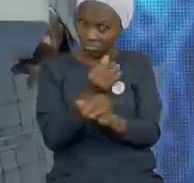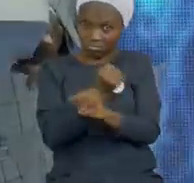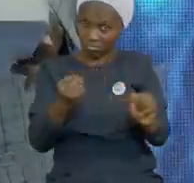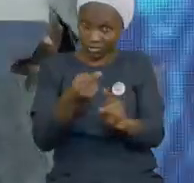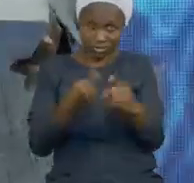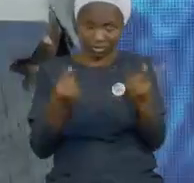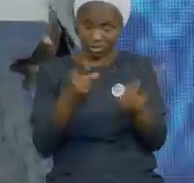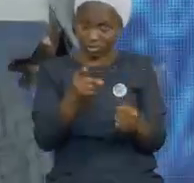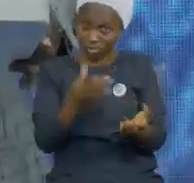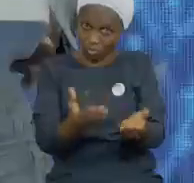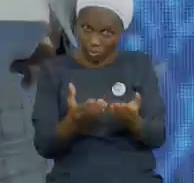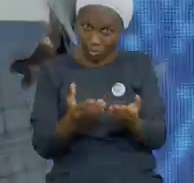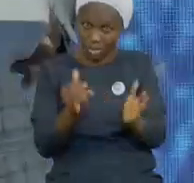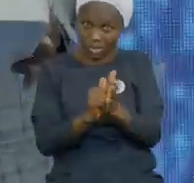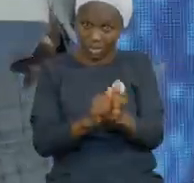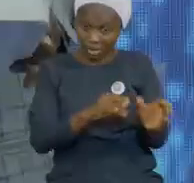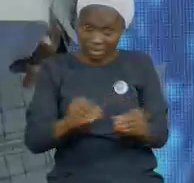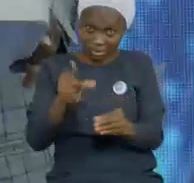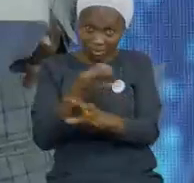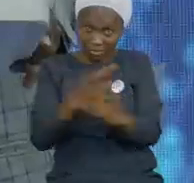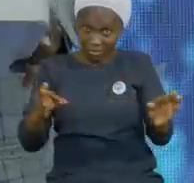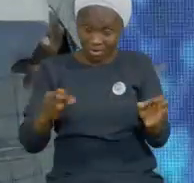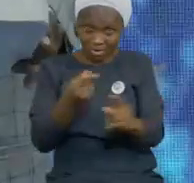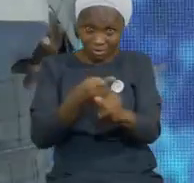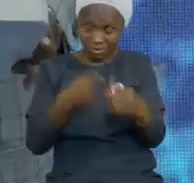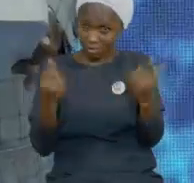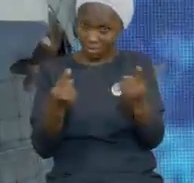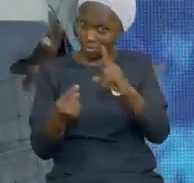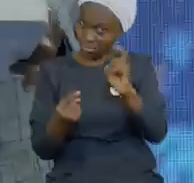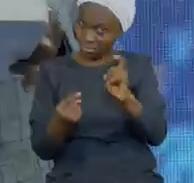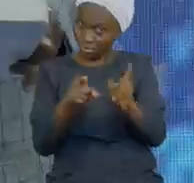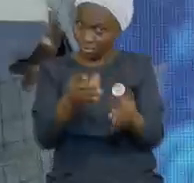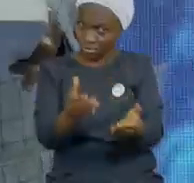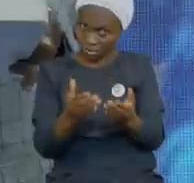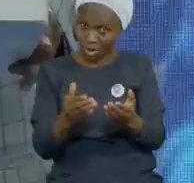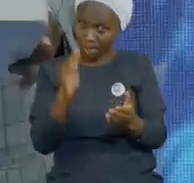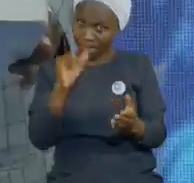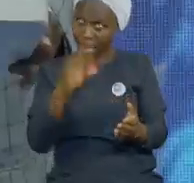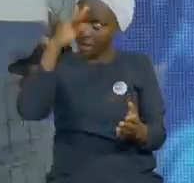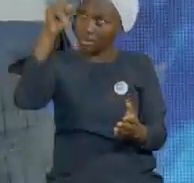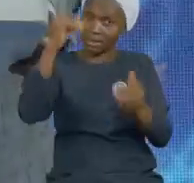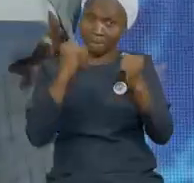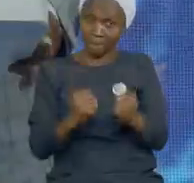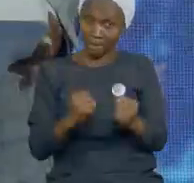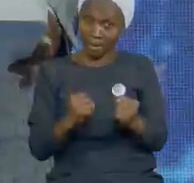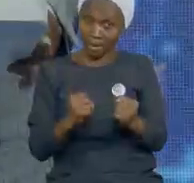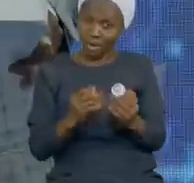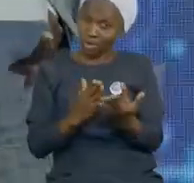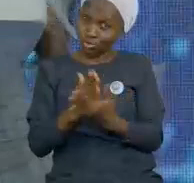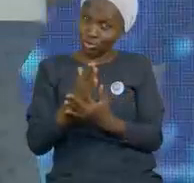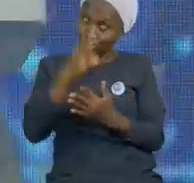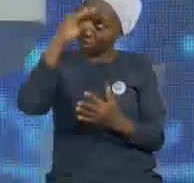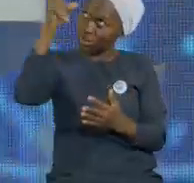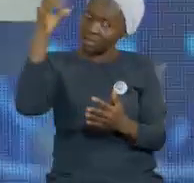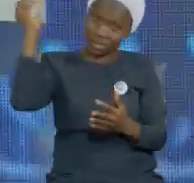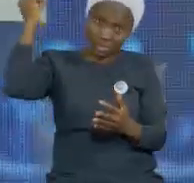that sets you free from sin by his power, through his